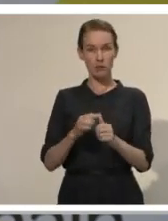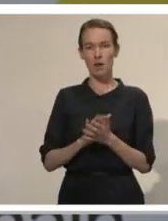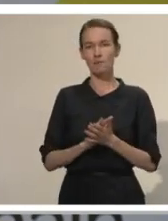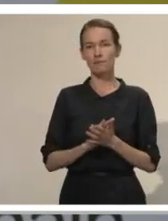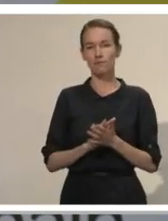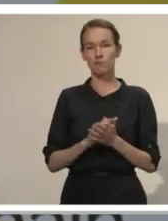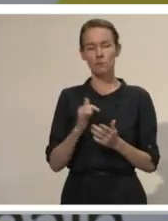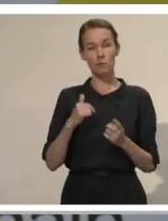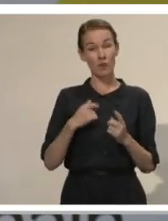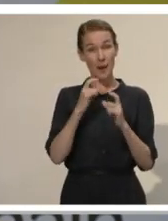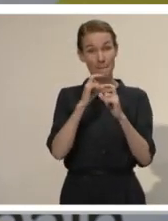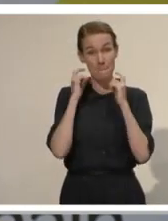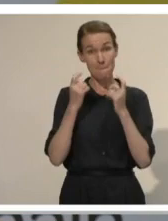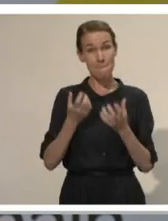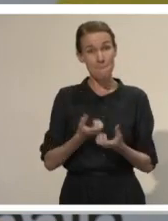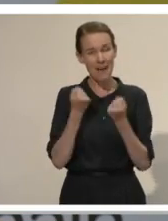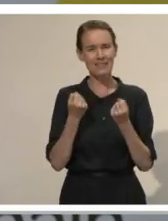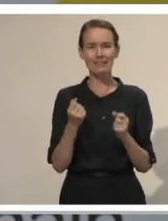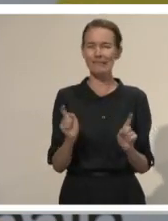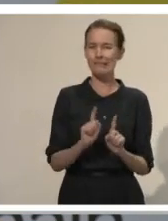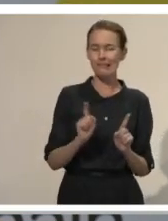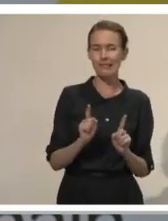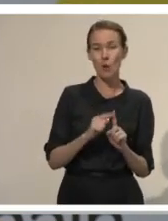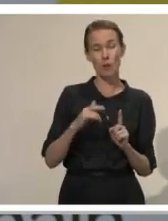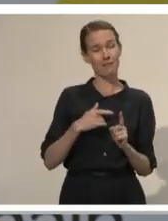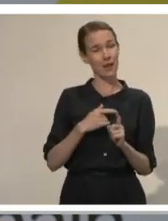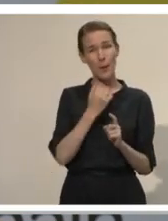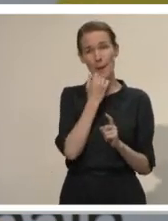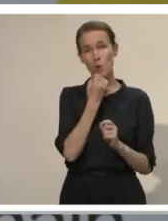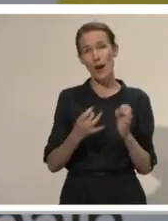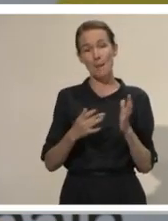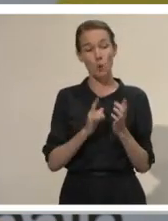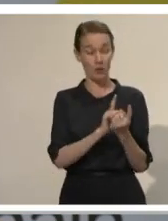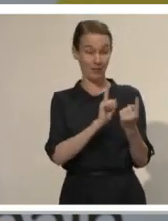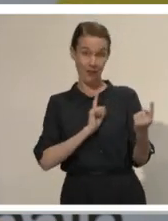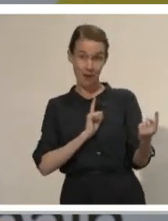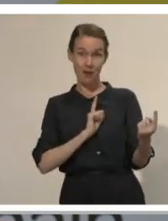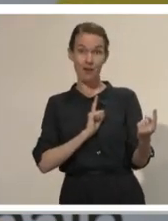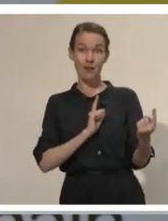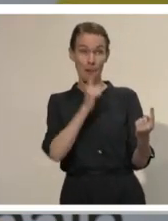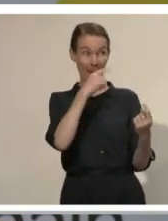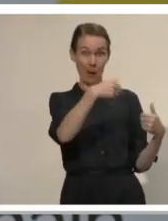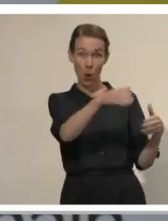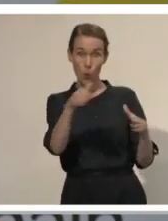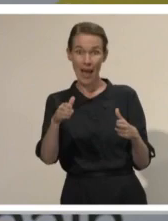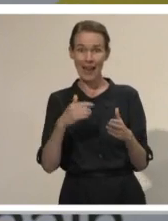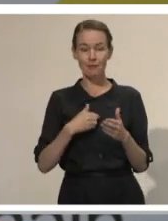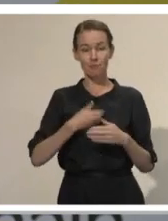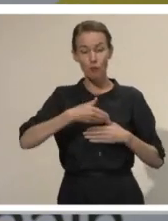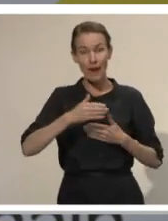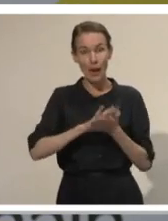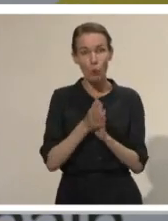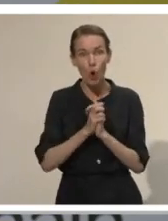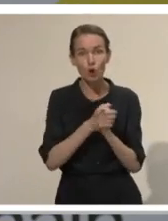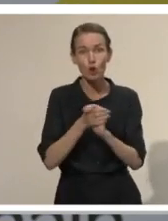part of our overall measures. The most important parts are the physical distancing and hygiene and other safety measures. And of